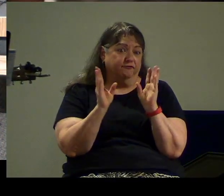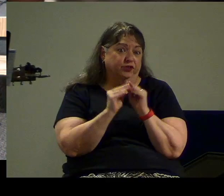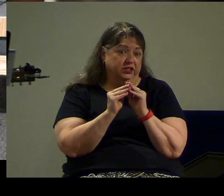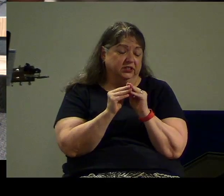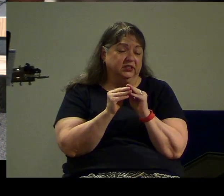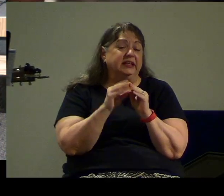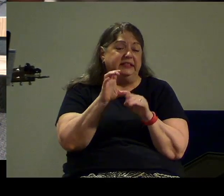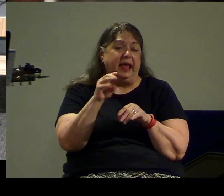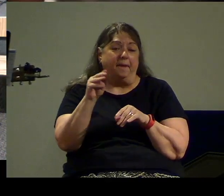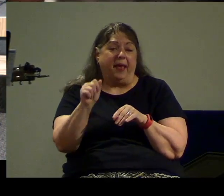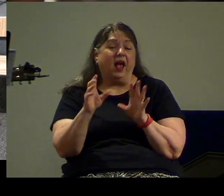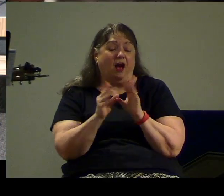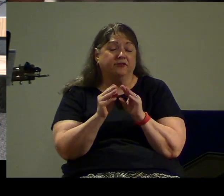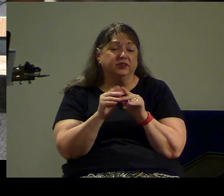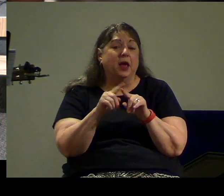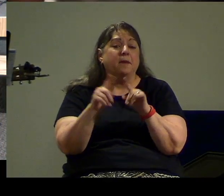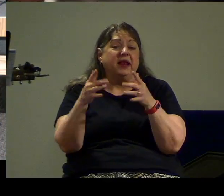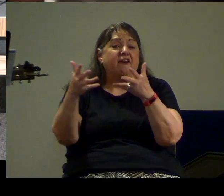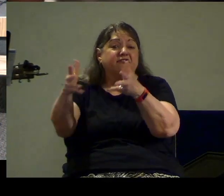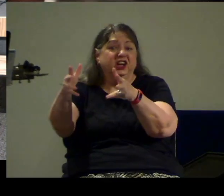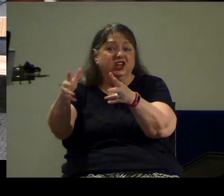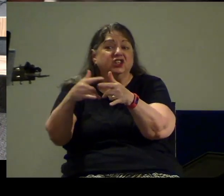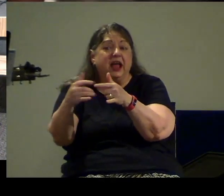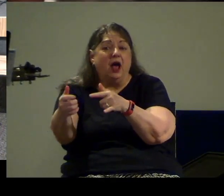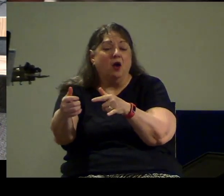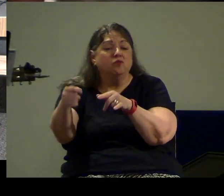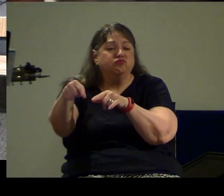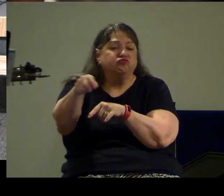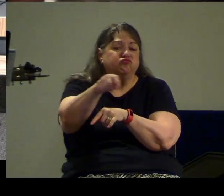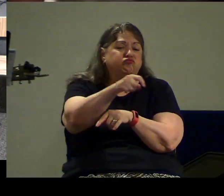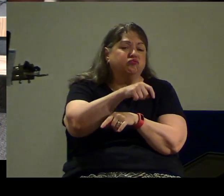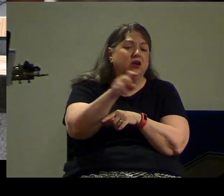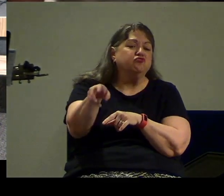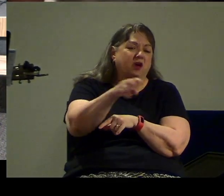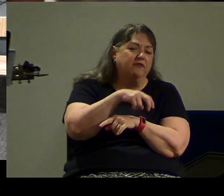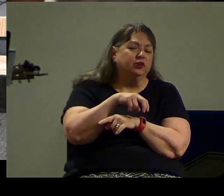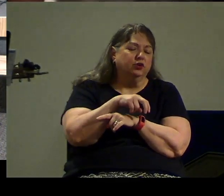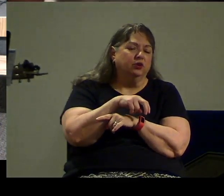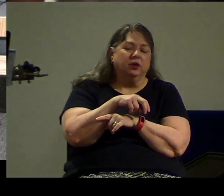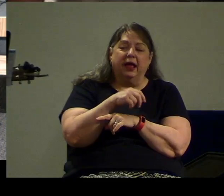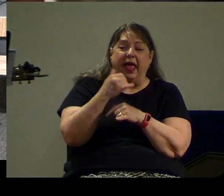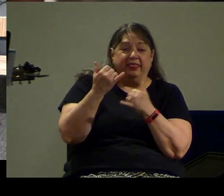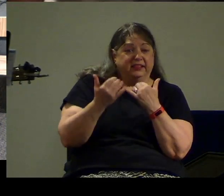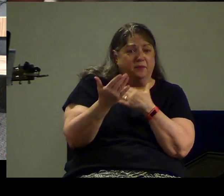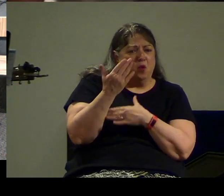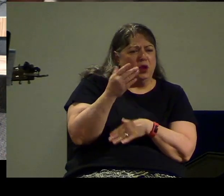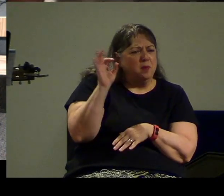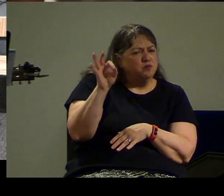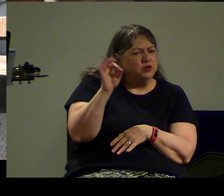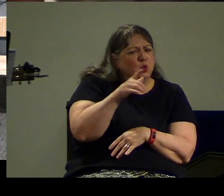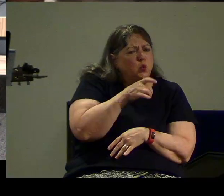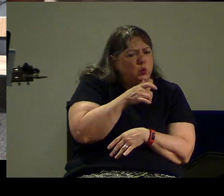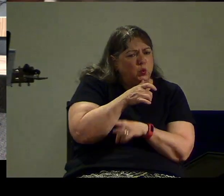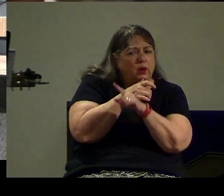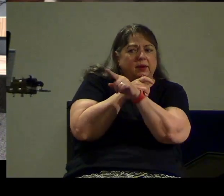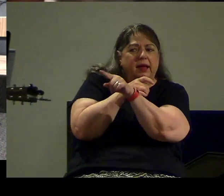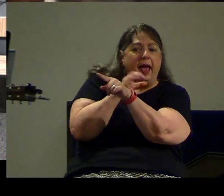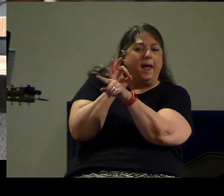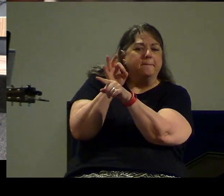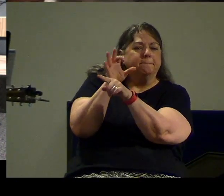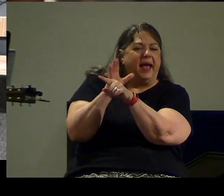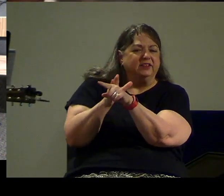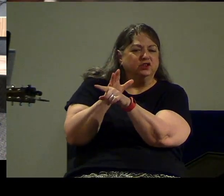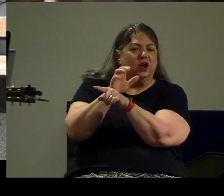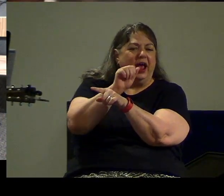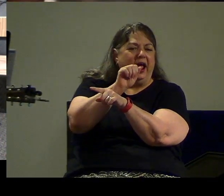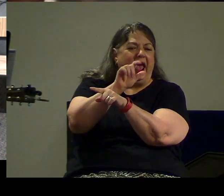and working their way back to Bloomsburg. So this morning we get to hear Pastor Al. And that will be exciting. Hear what the Lord has